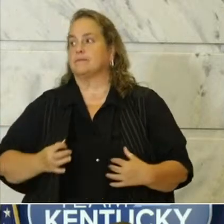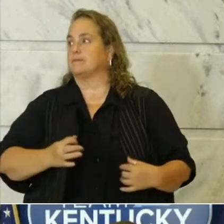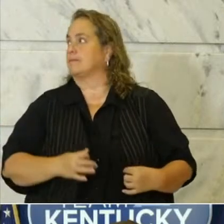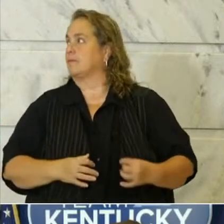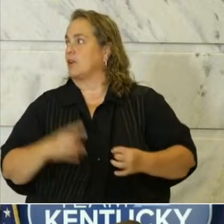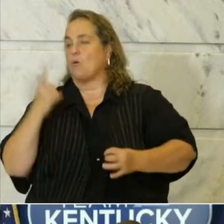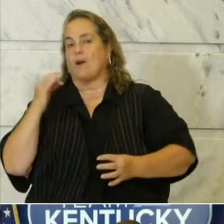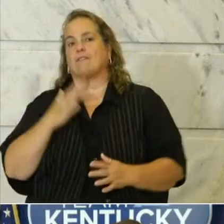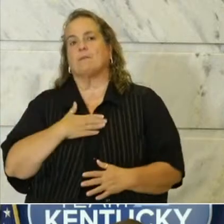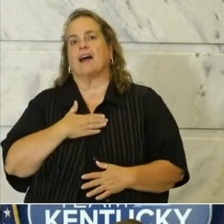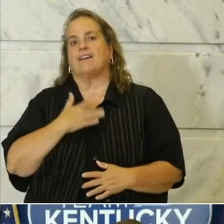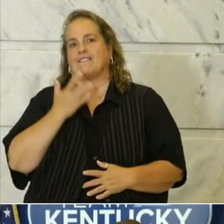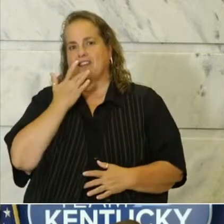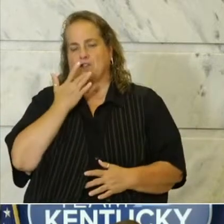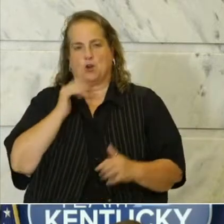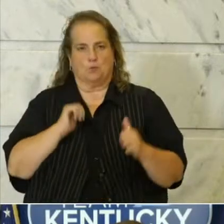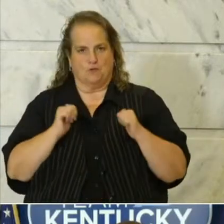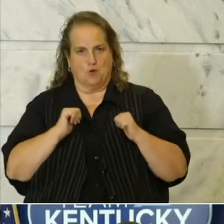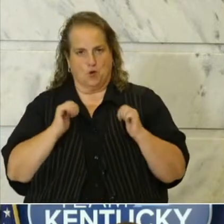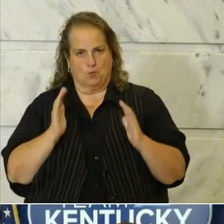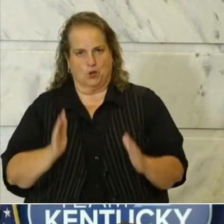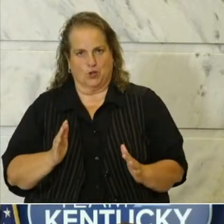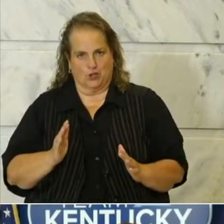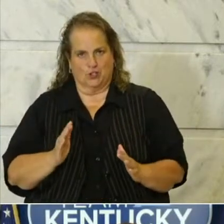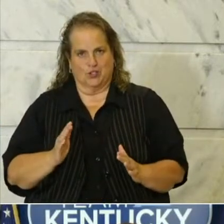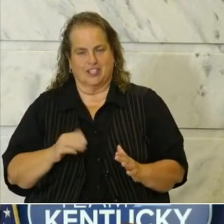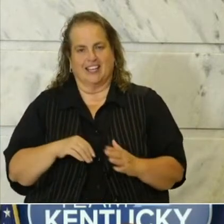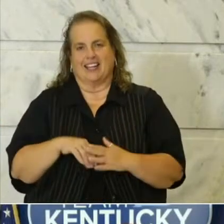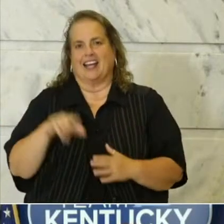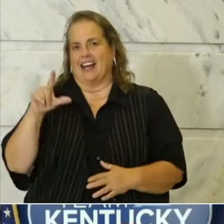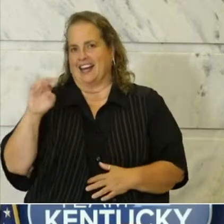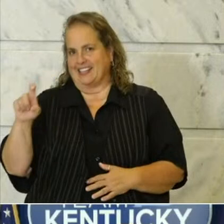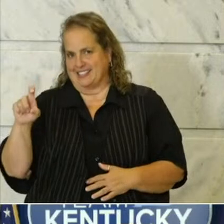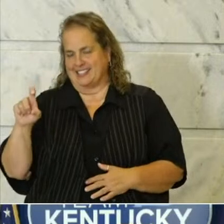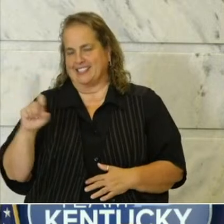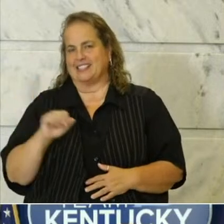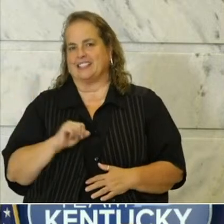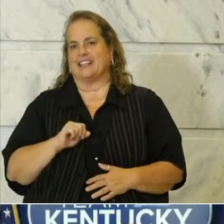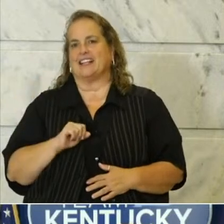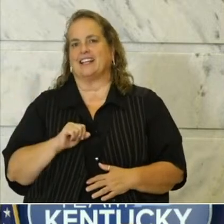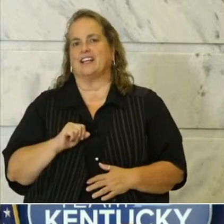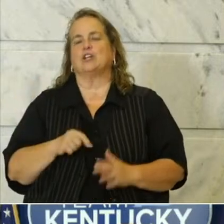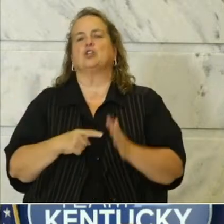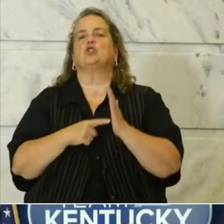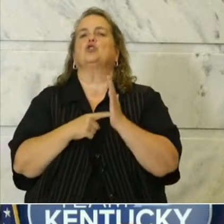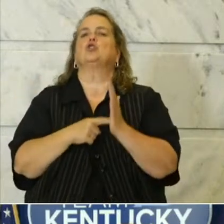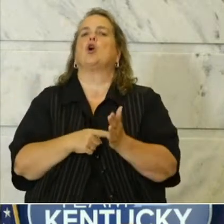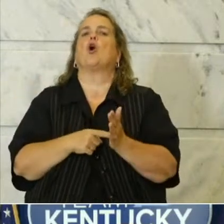one of my favorite performers. He's in Lexington, again showing